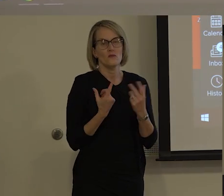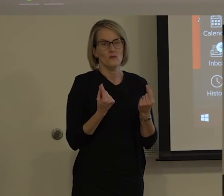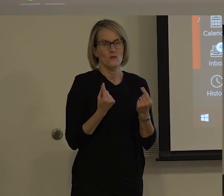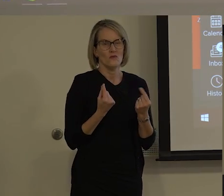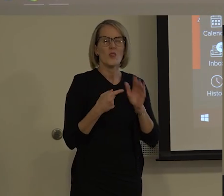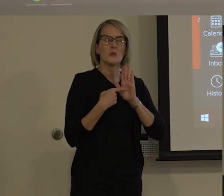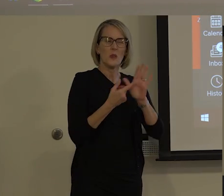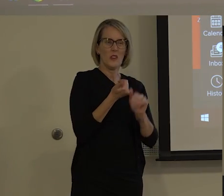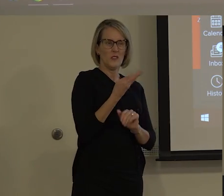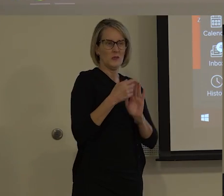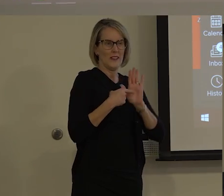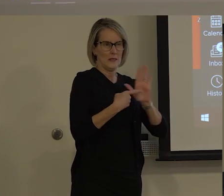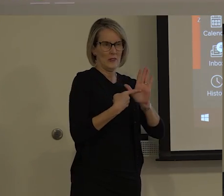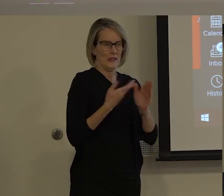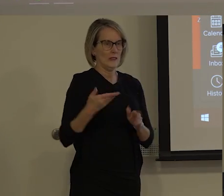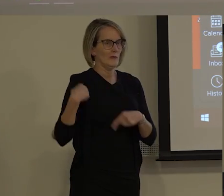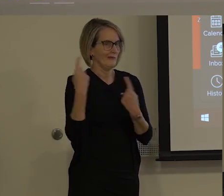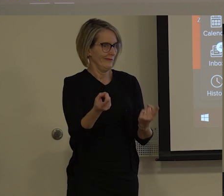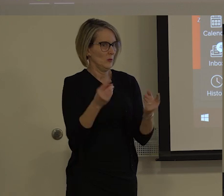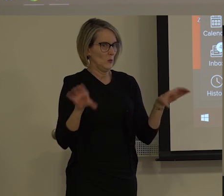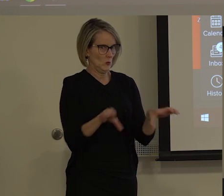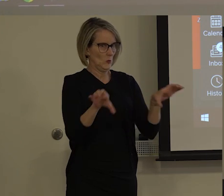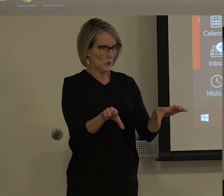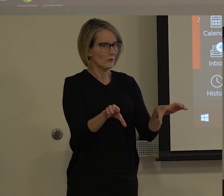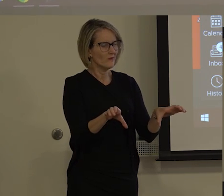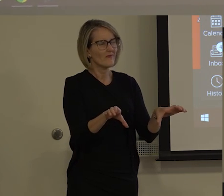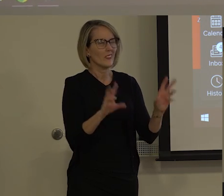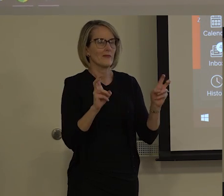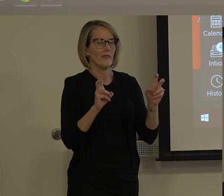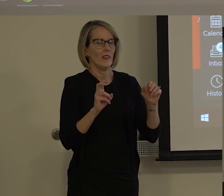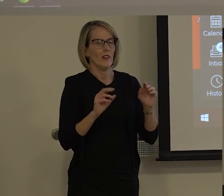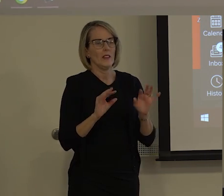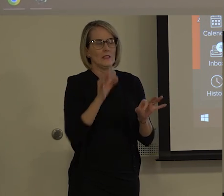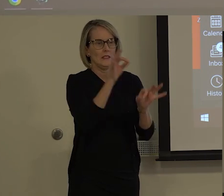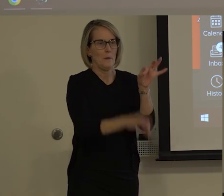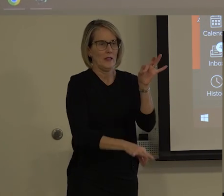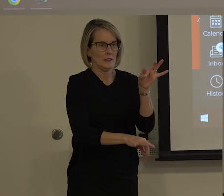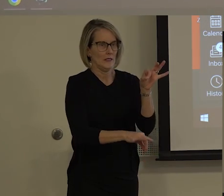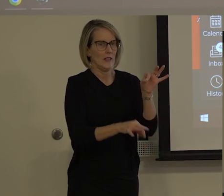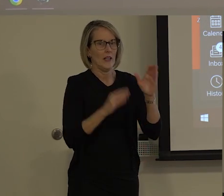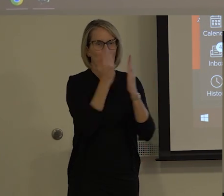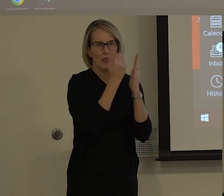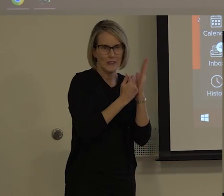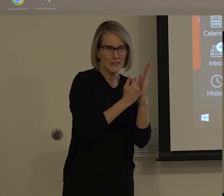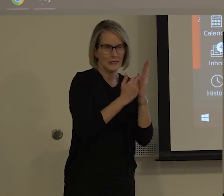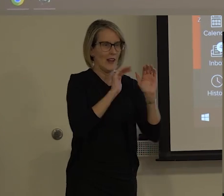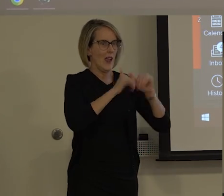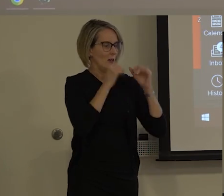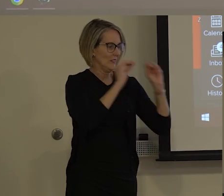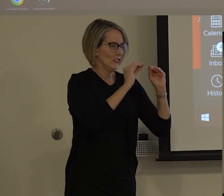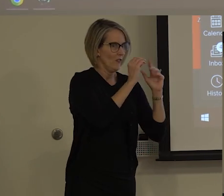things that we've done for more of the basic lesson components of how we're actually teaching vocabulary and grammar